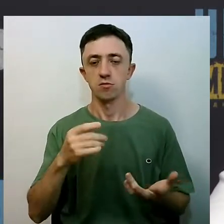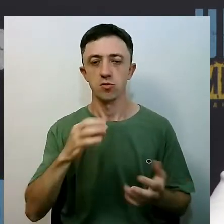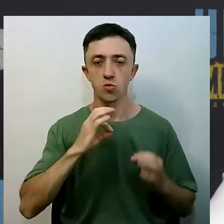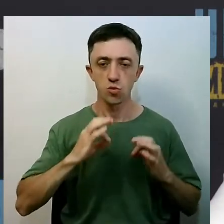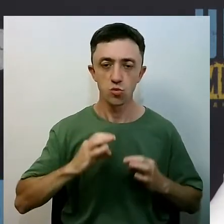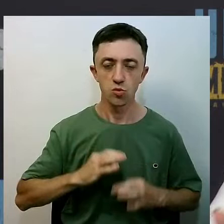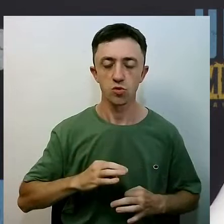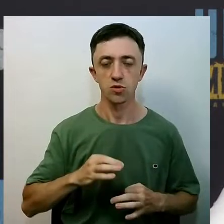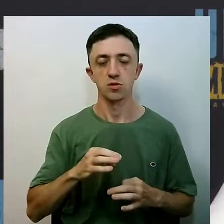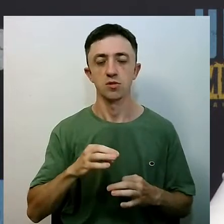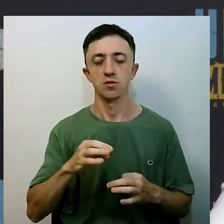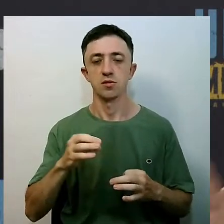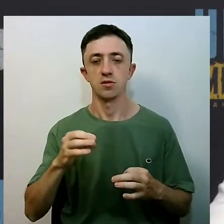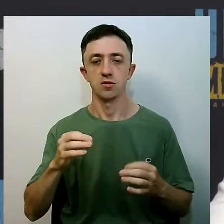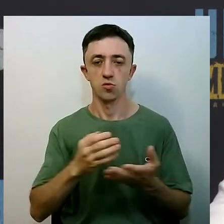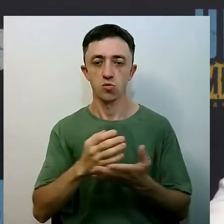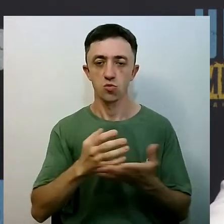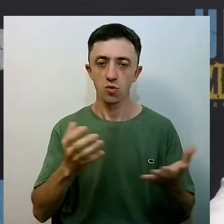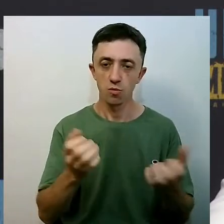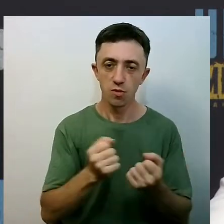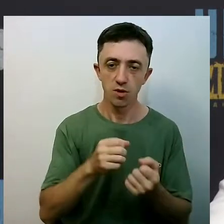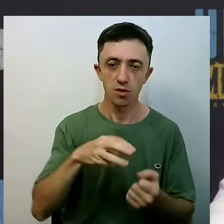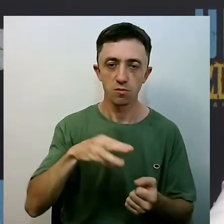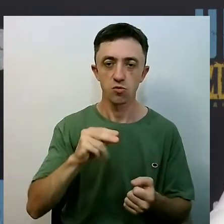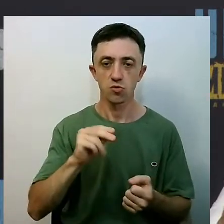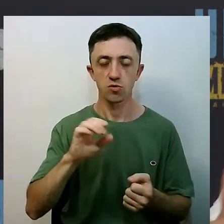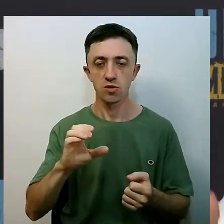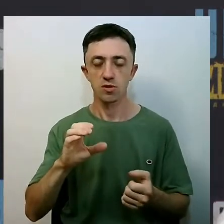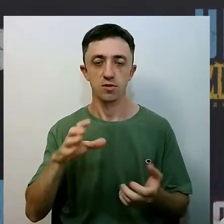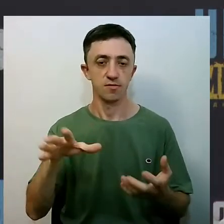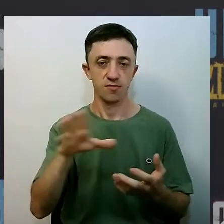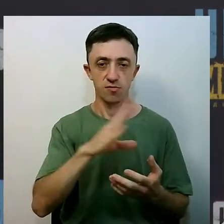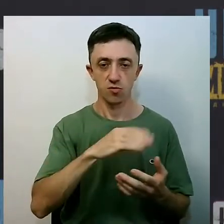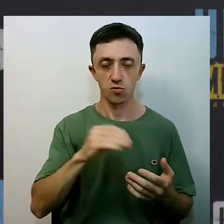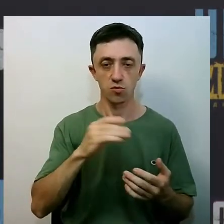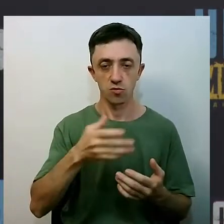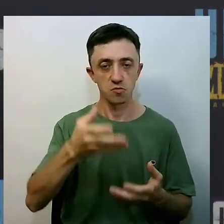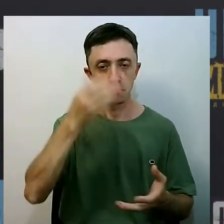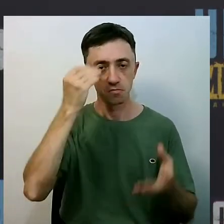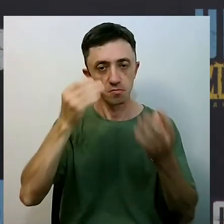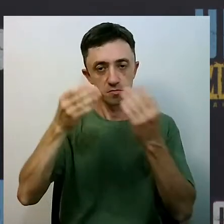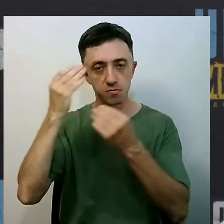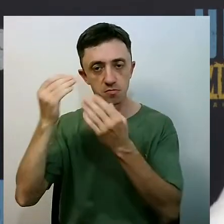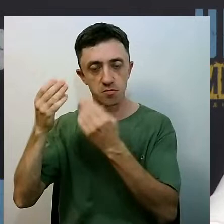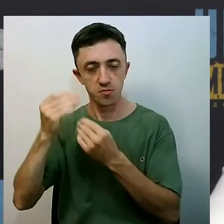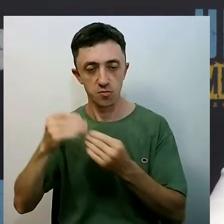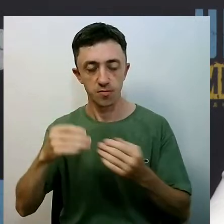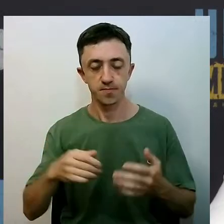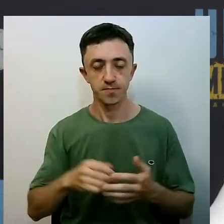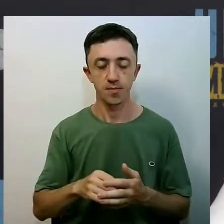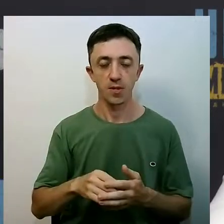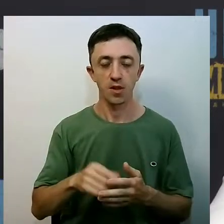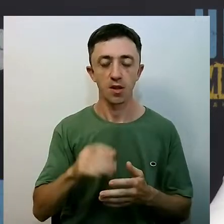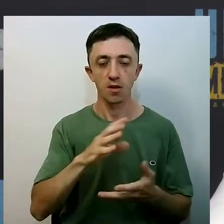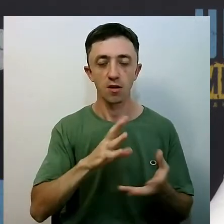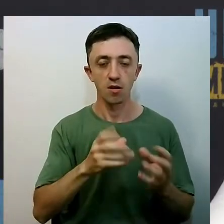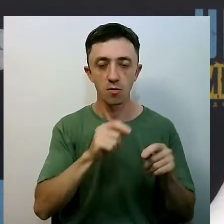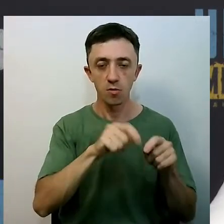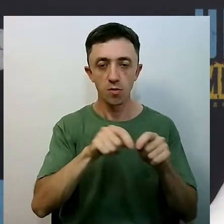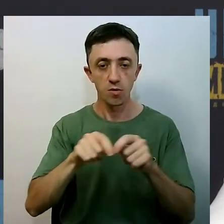involving different type of stakeholders, like people responsible for historical heritage,